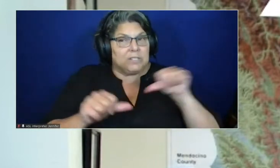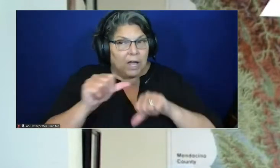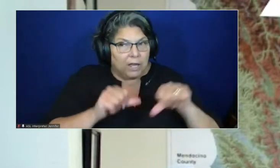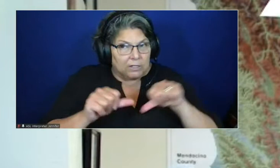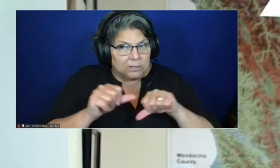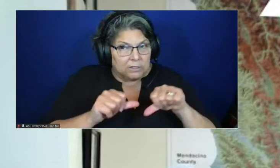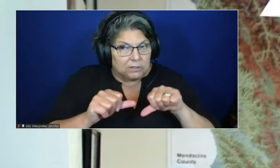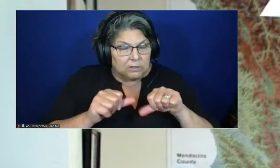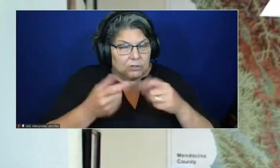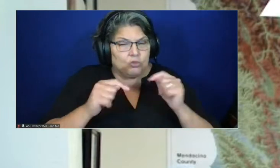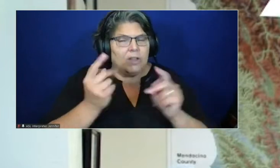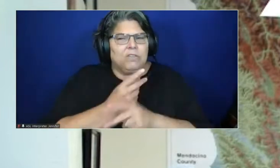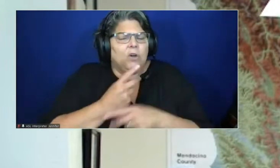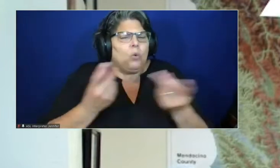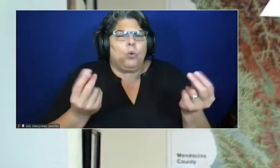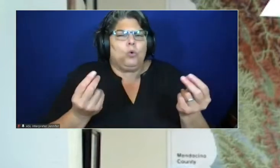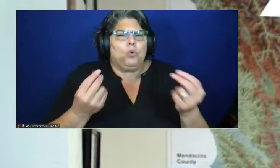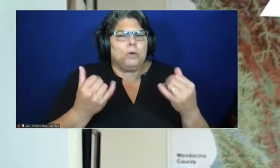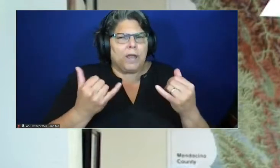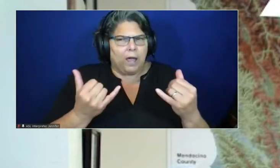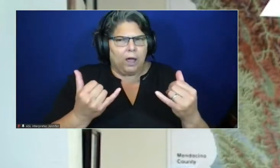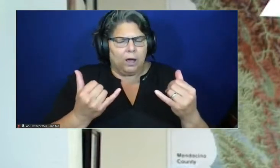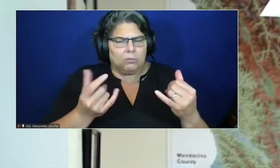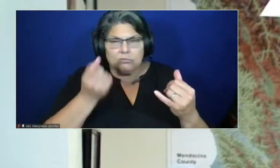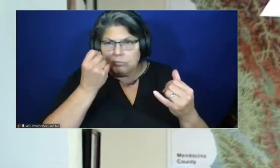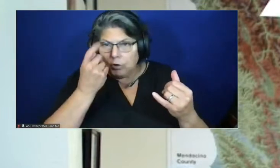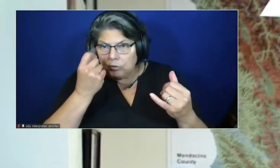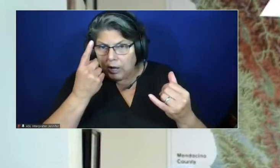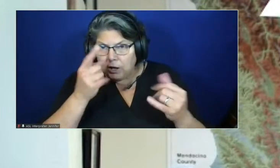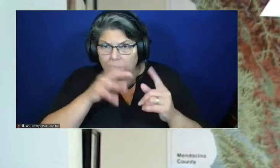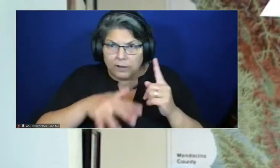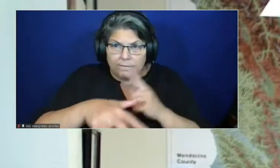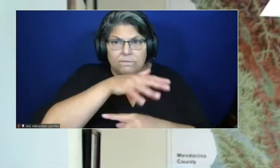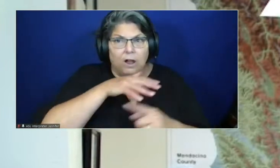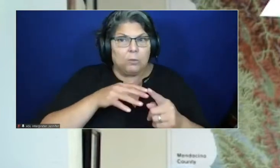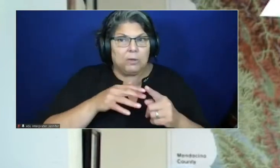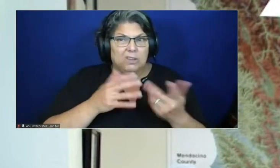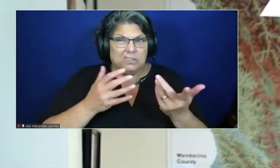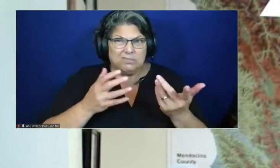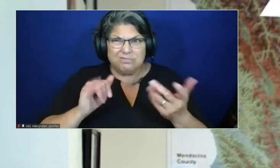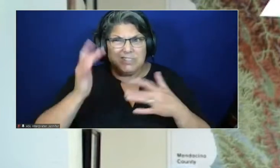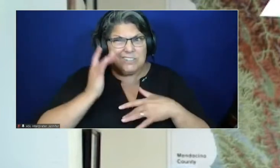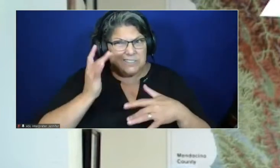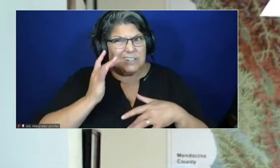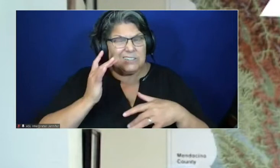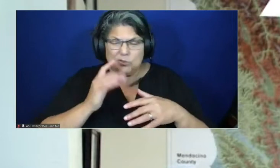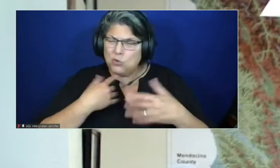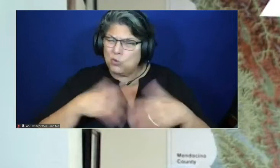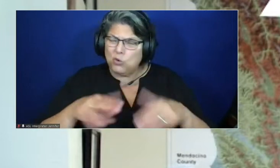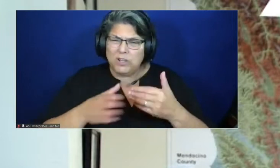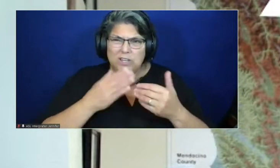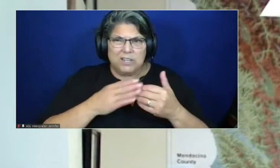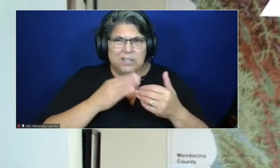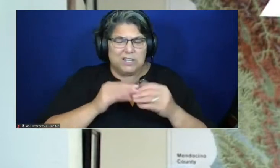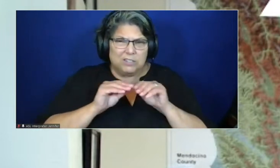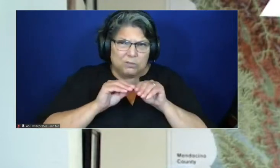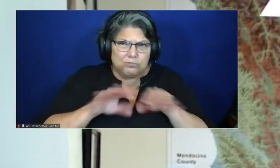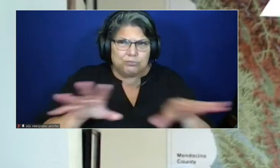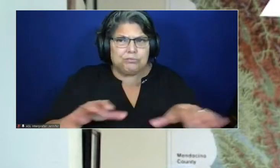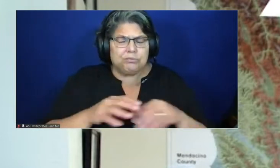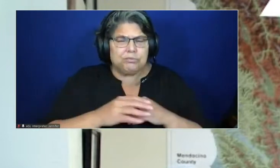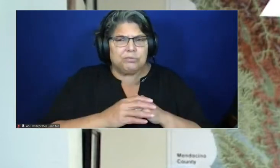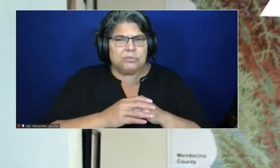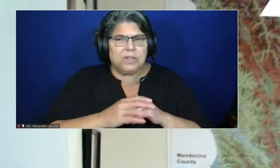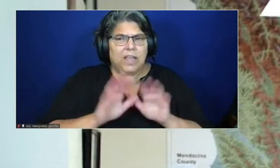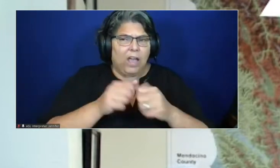to do at this point, given the environment and the contagiousness of the illness, the amount of contact,